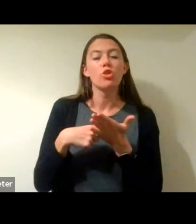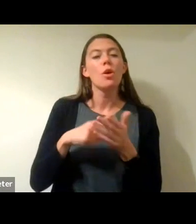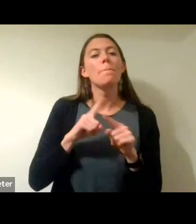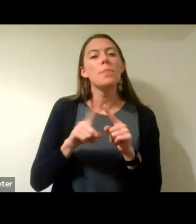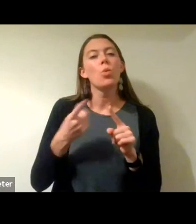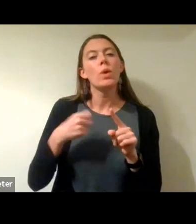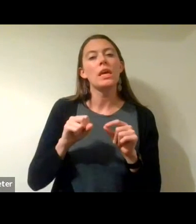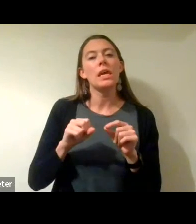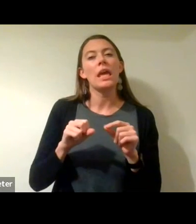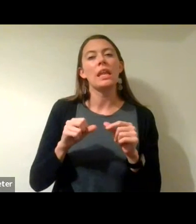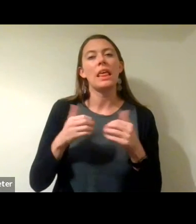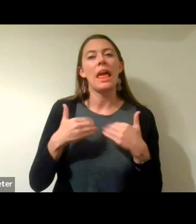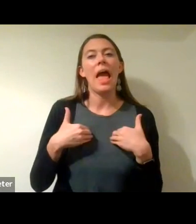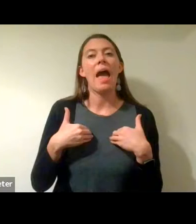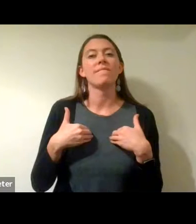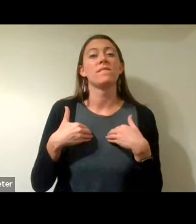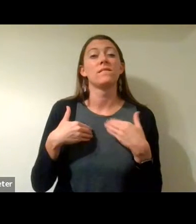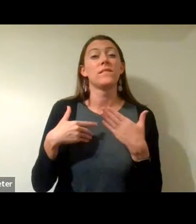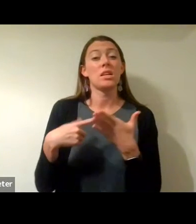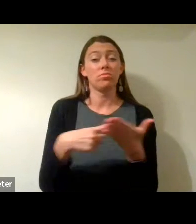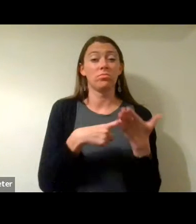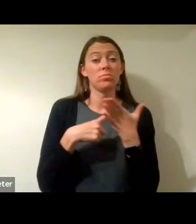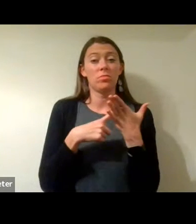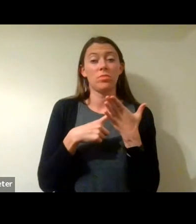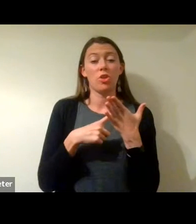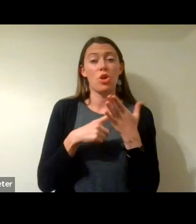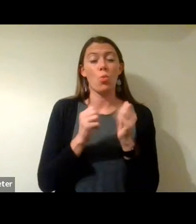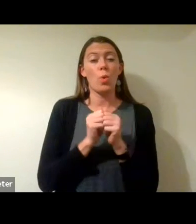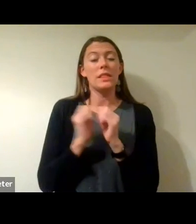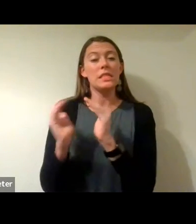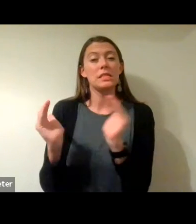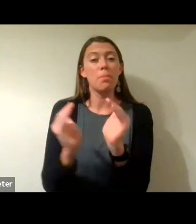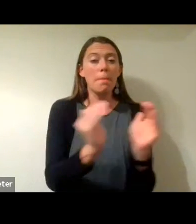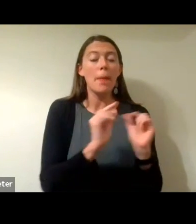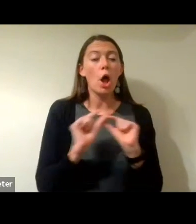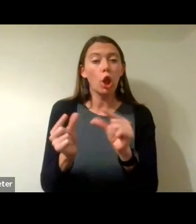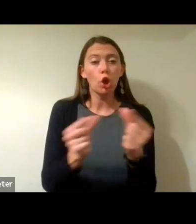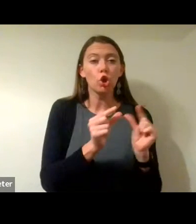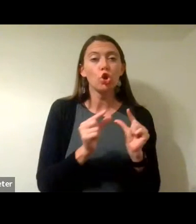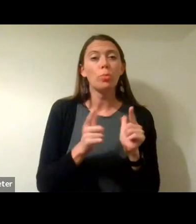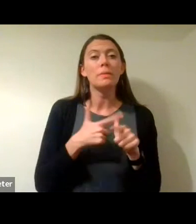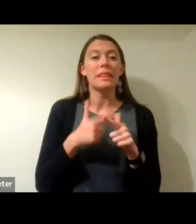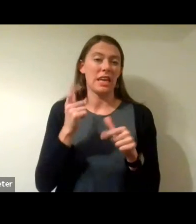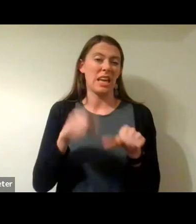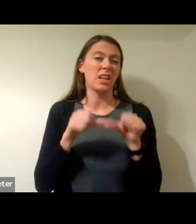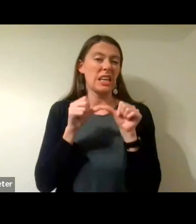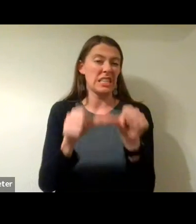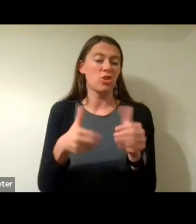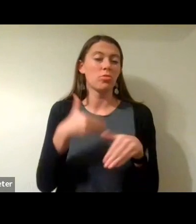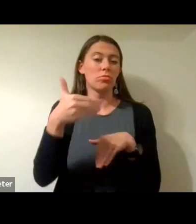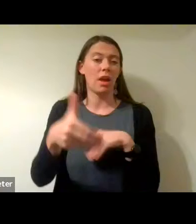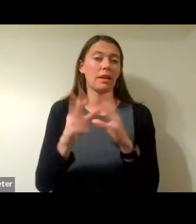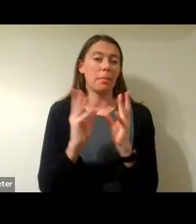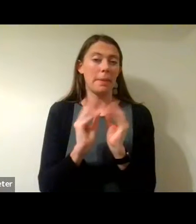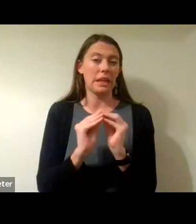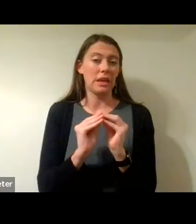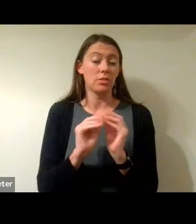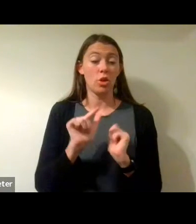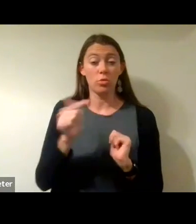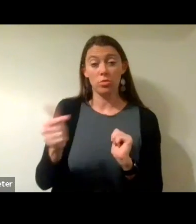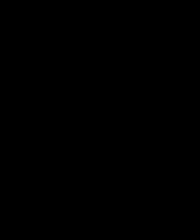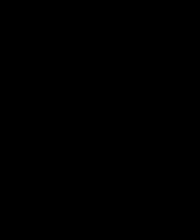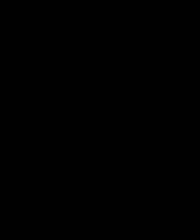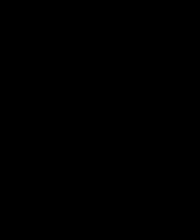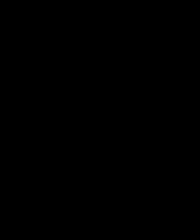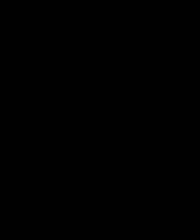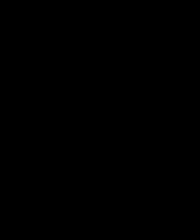maybe continue the discussion at our next meeting. So I want to turn it over to Julie. All right, great. Thank you so much,